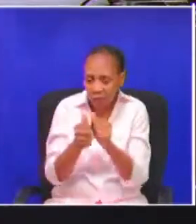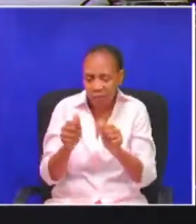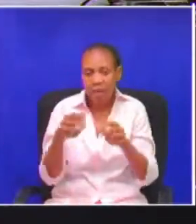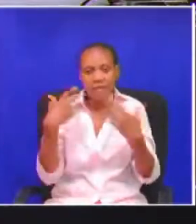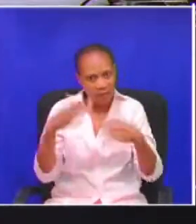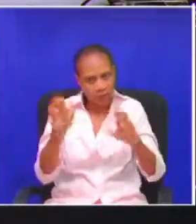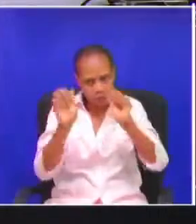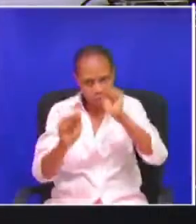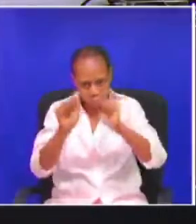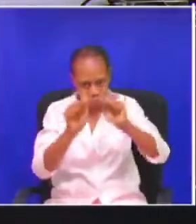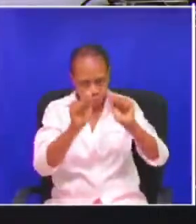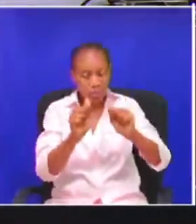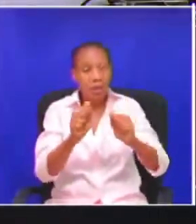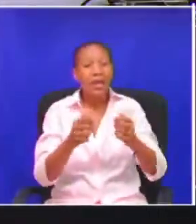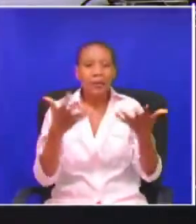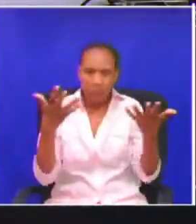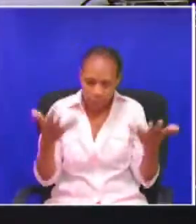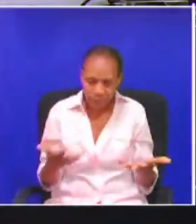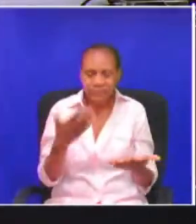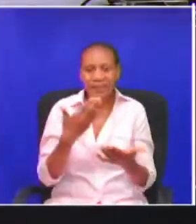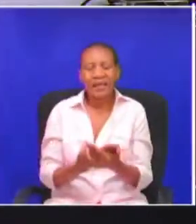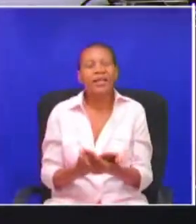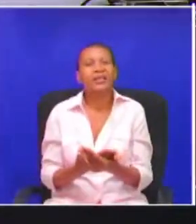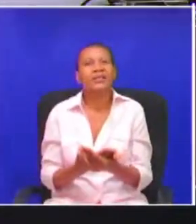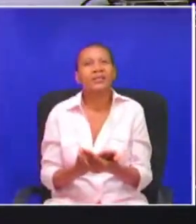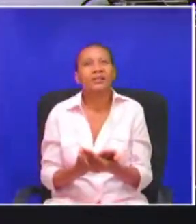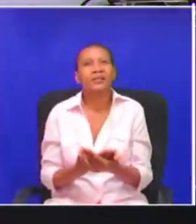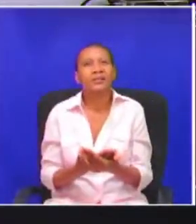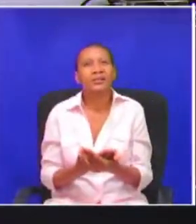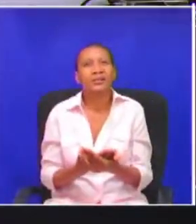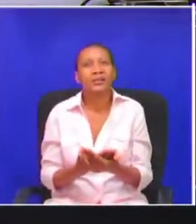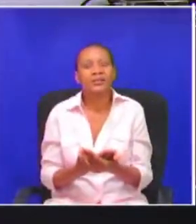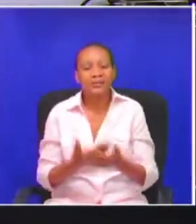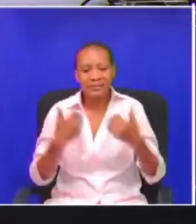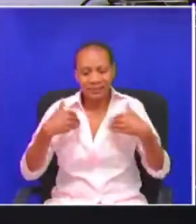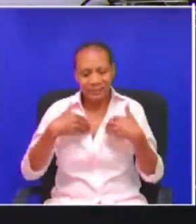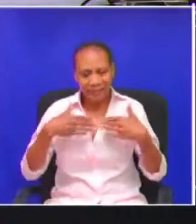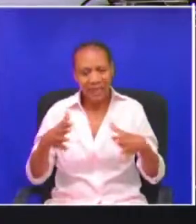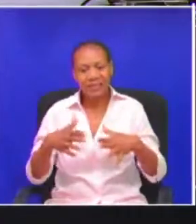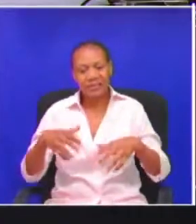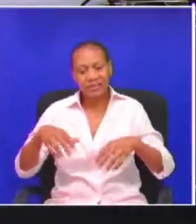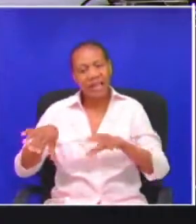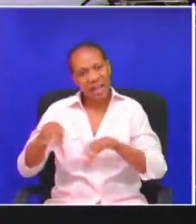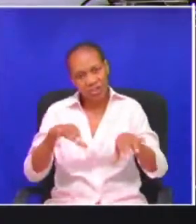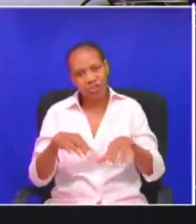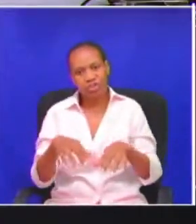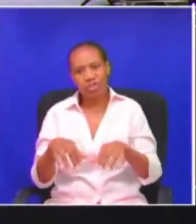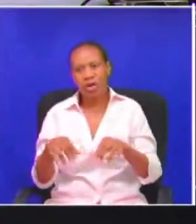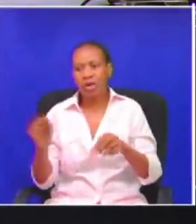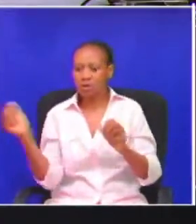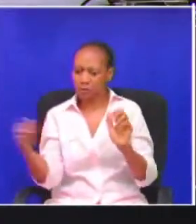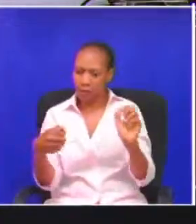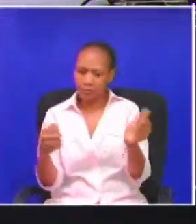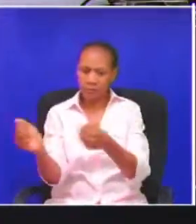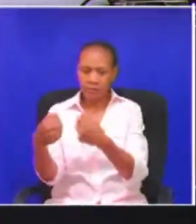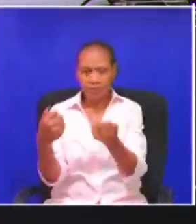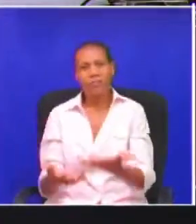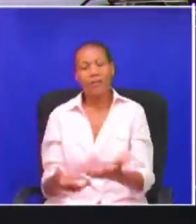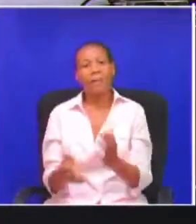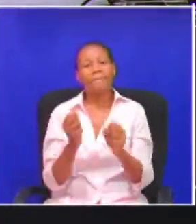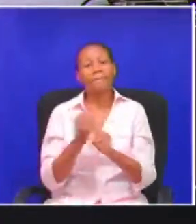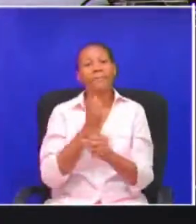assessment, they then are required to take action, to deploy resources, and to make sure that